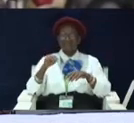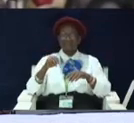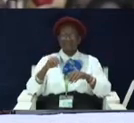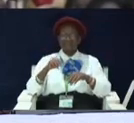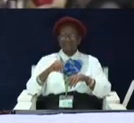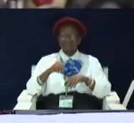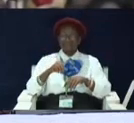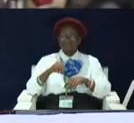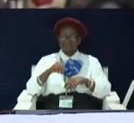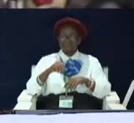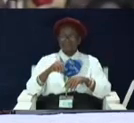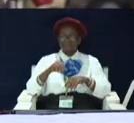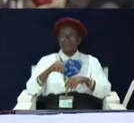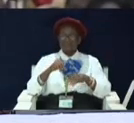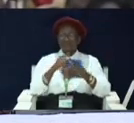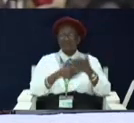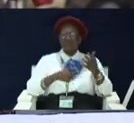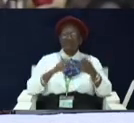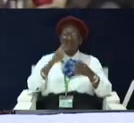you talking about?